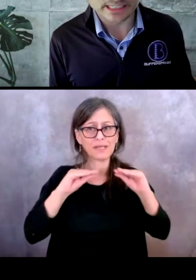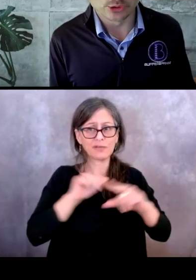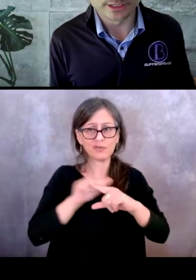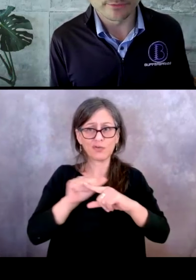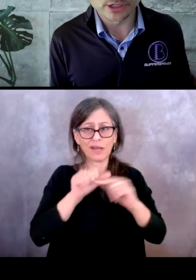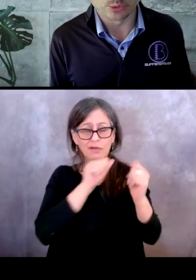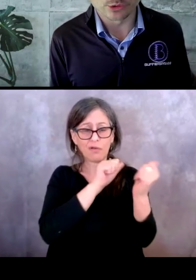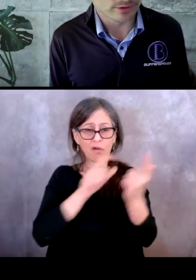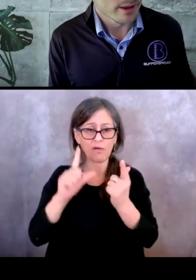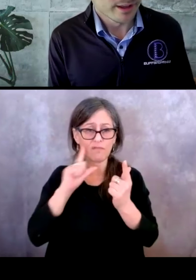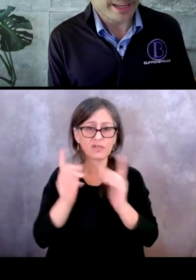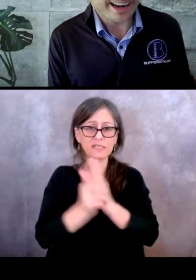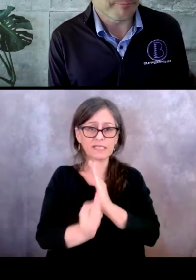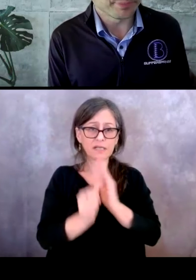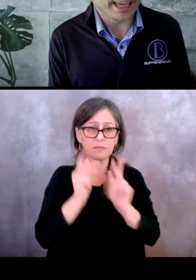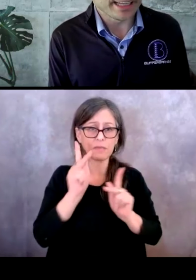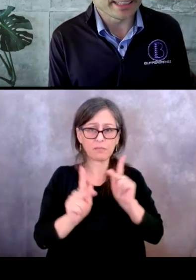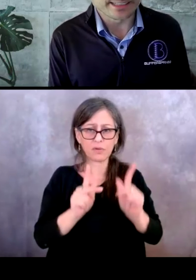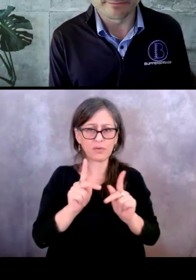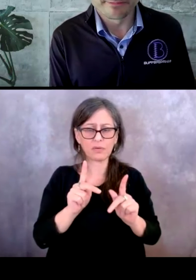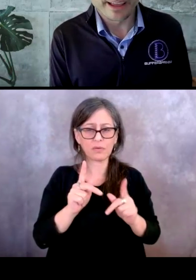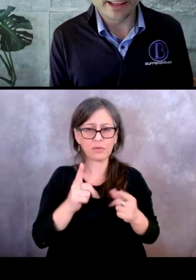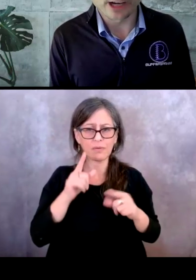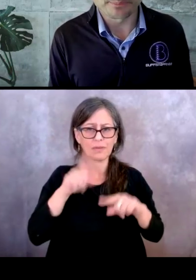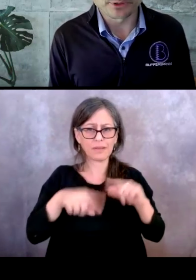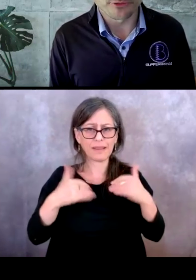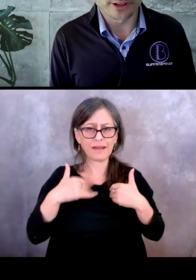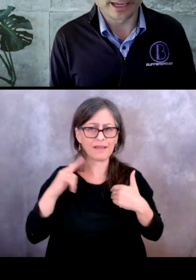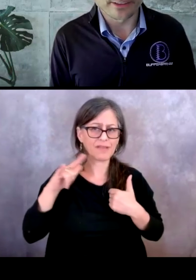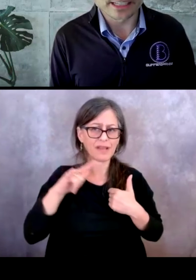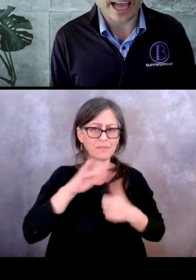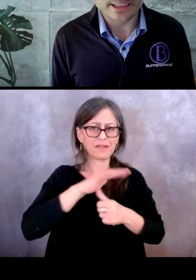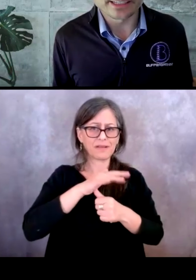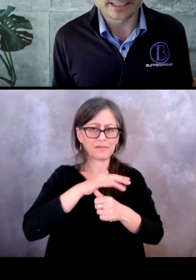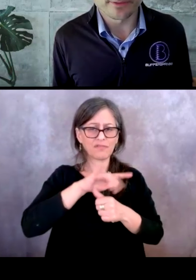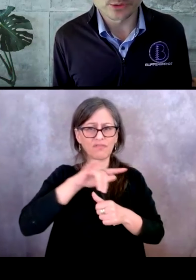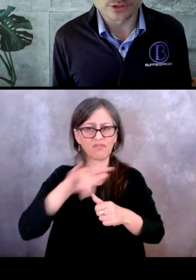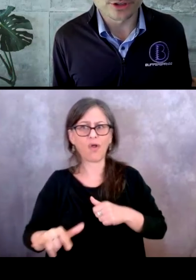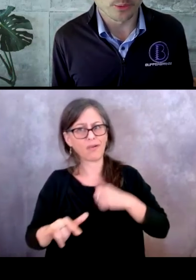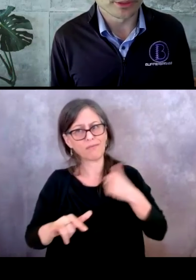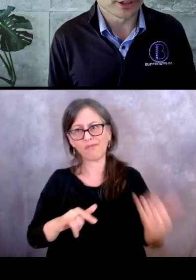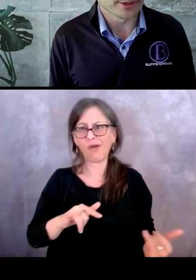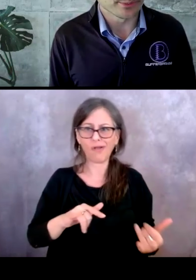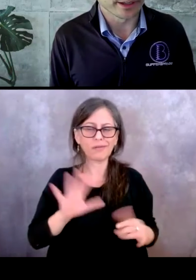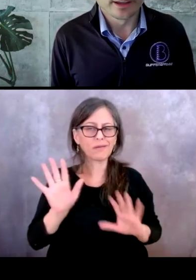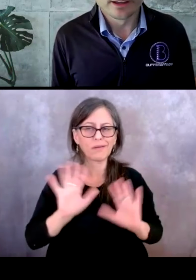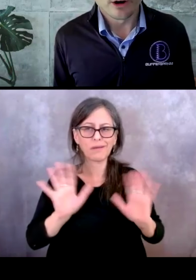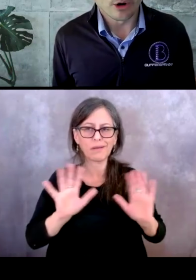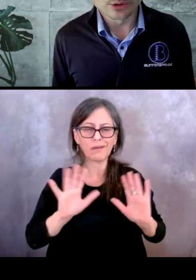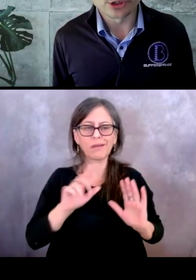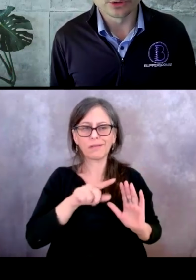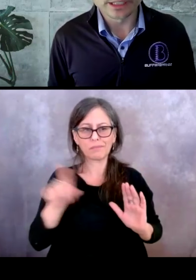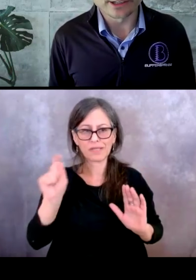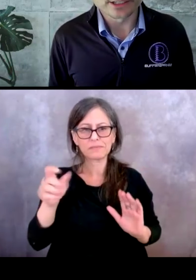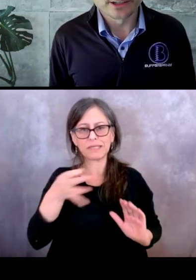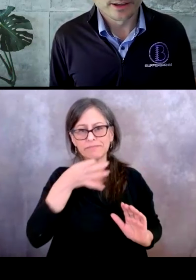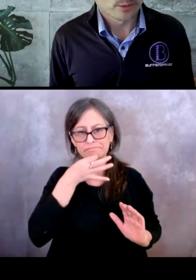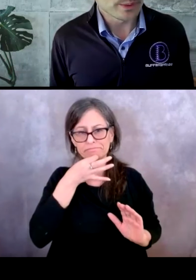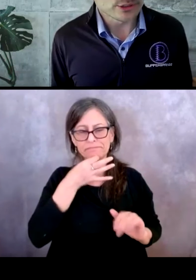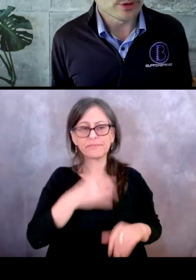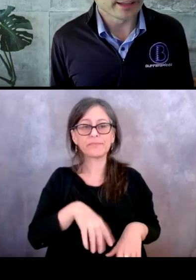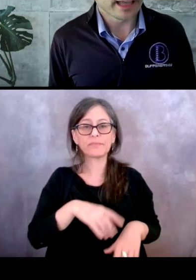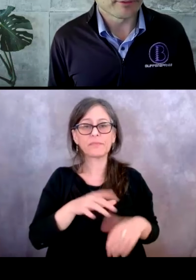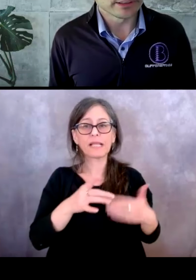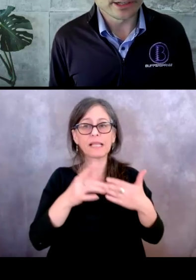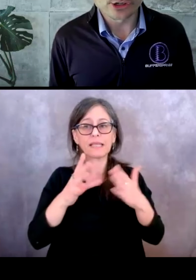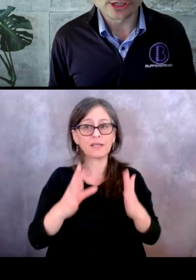be skilled individuals. We can't have planes and helicopters falling out of the sky. These individuals know what they're doing. Also, leaders. We